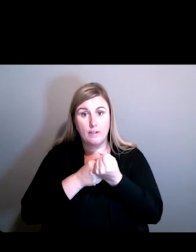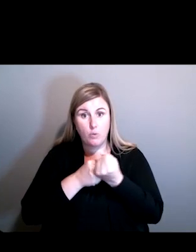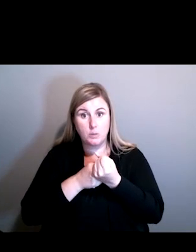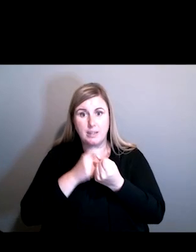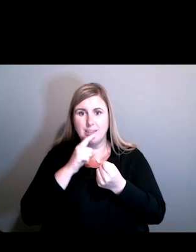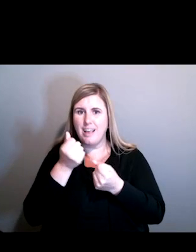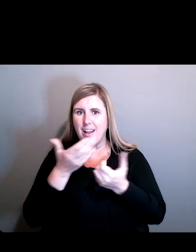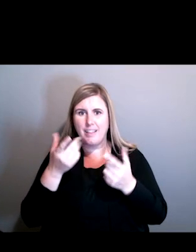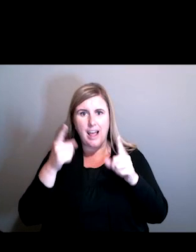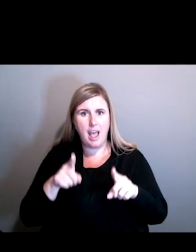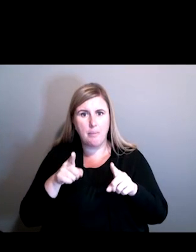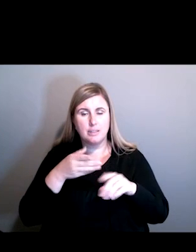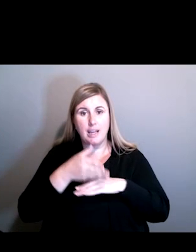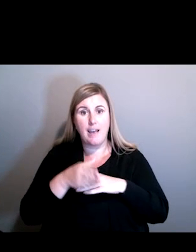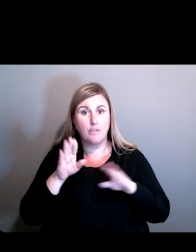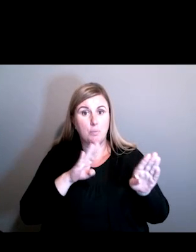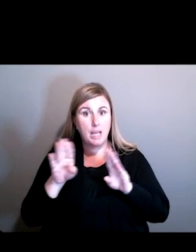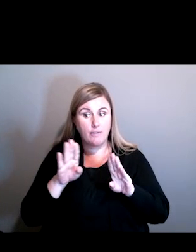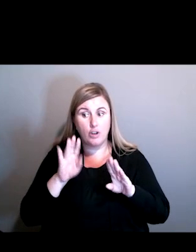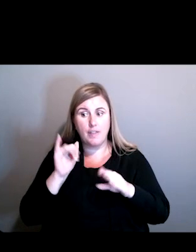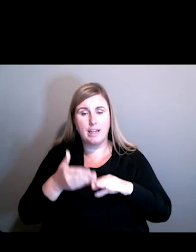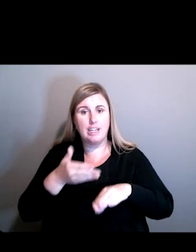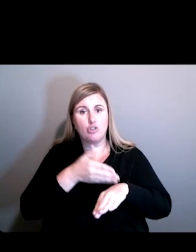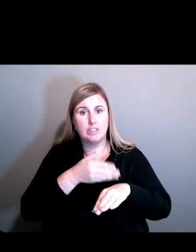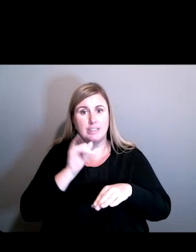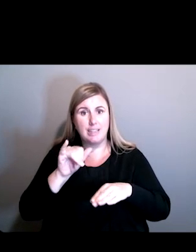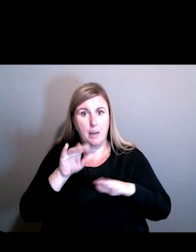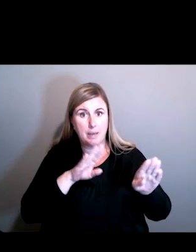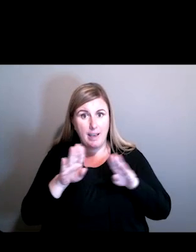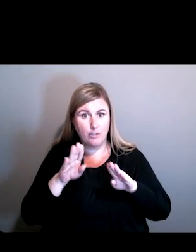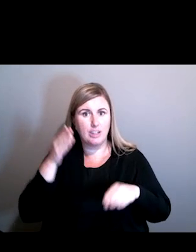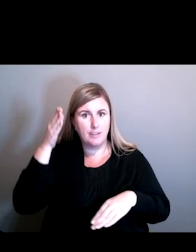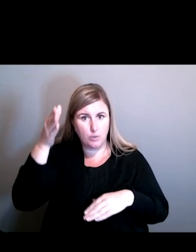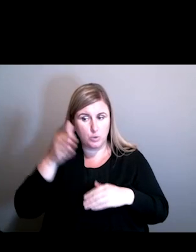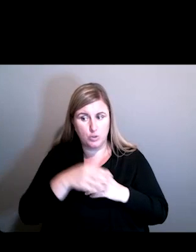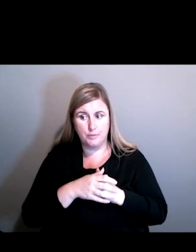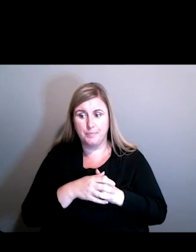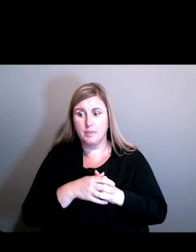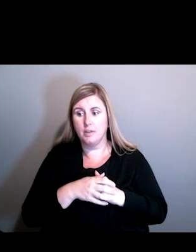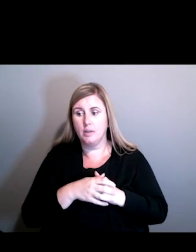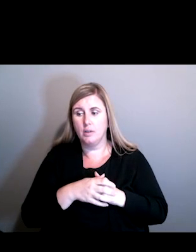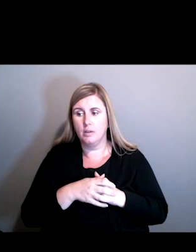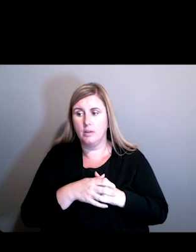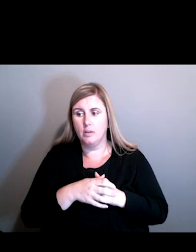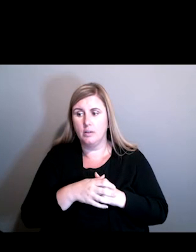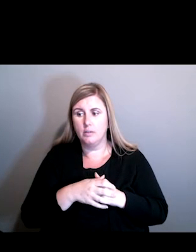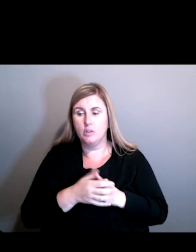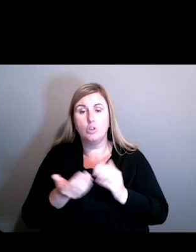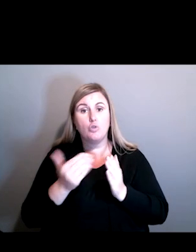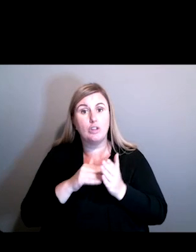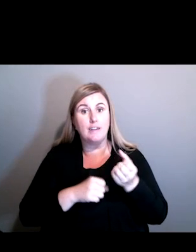Remember, reinforcement is anything that happens after a behavior that increases that behavior in the future. So